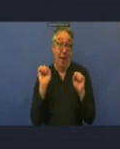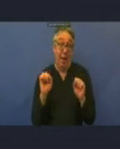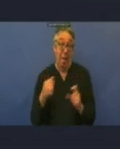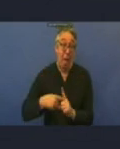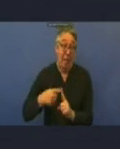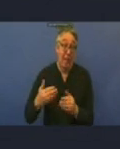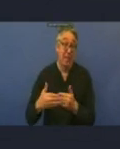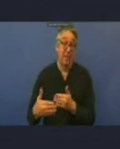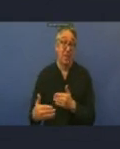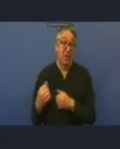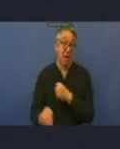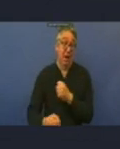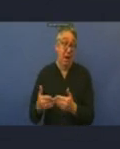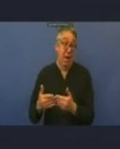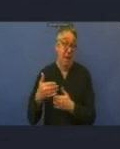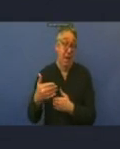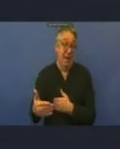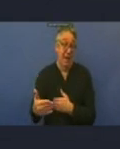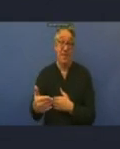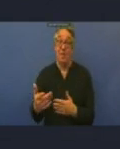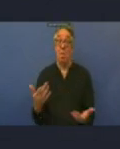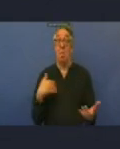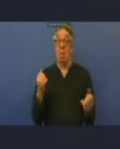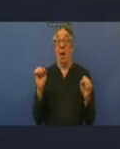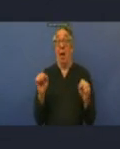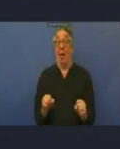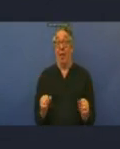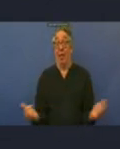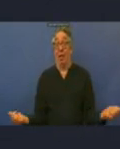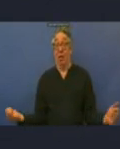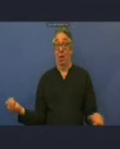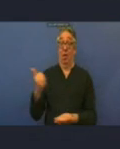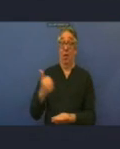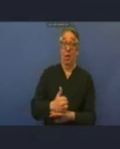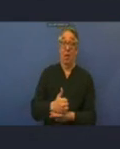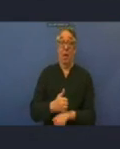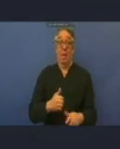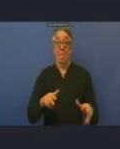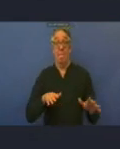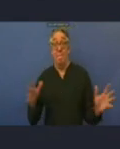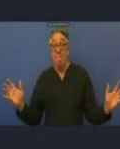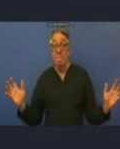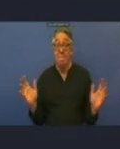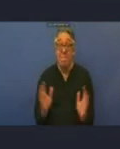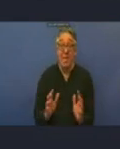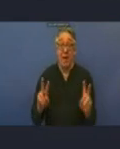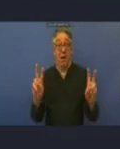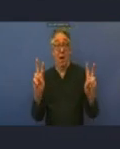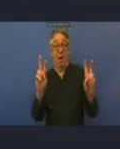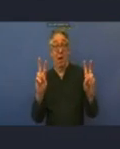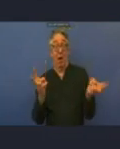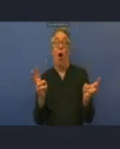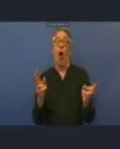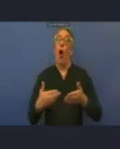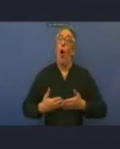be reopened. So this is a good suggestion. I cannot give any answer now, but thank you for